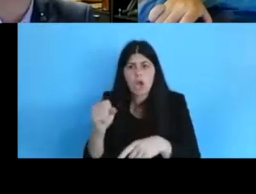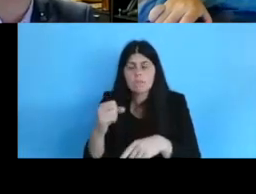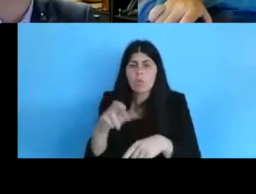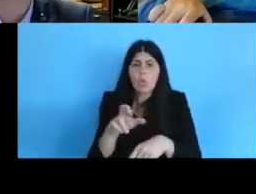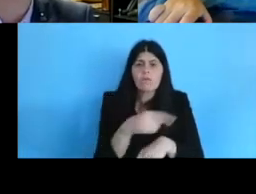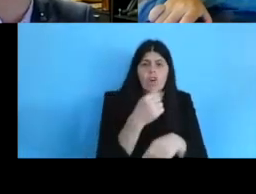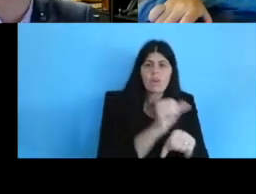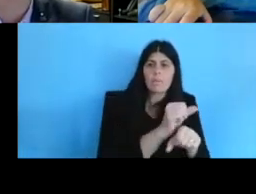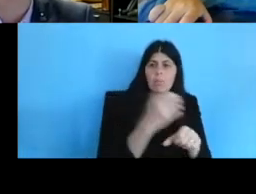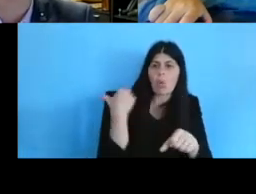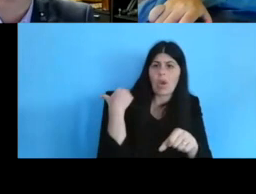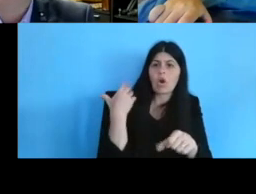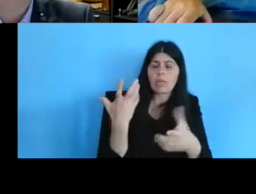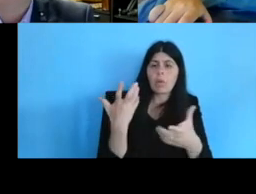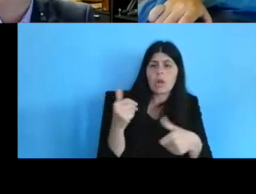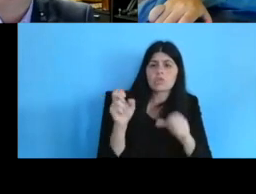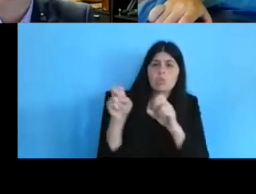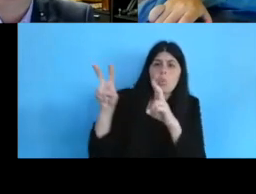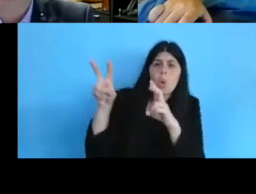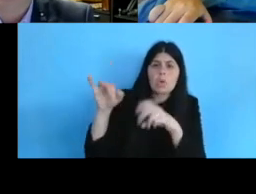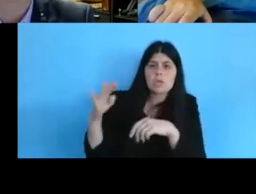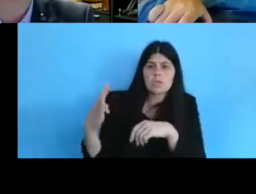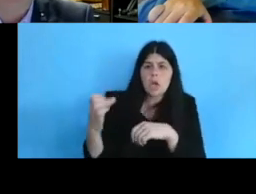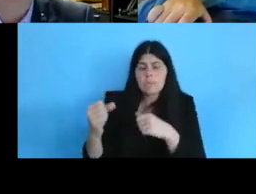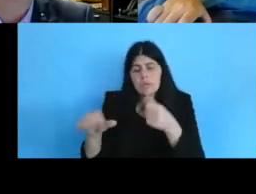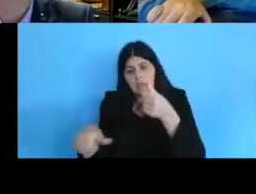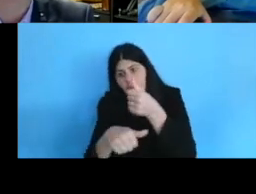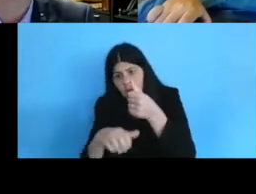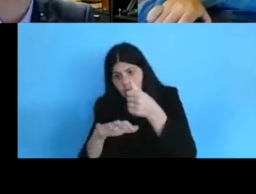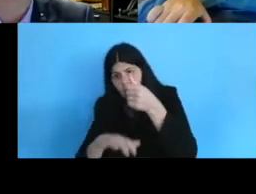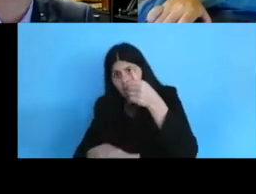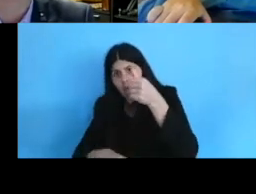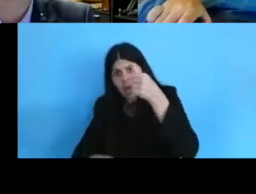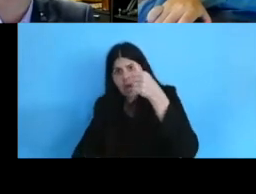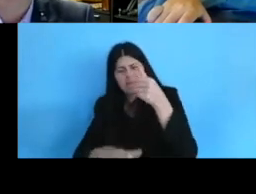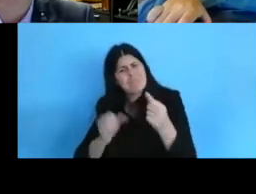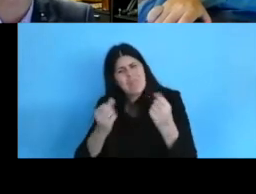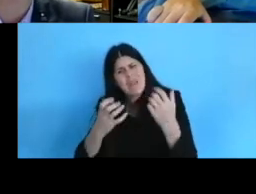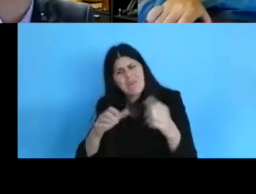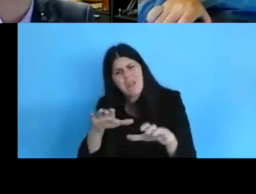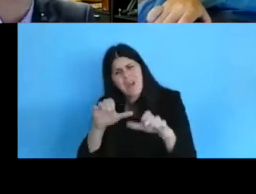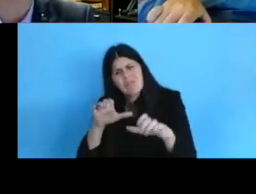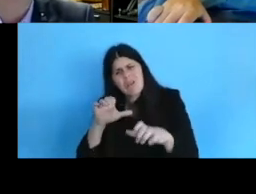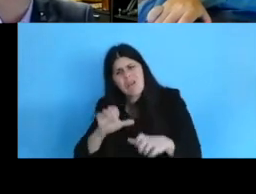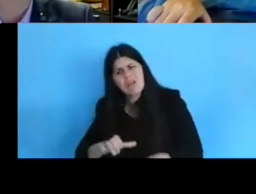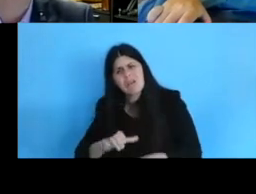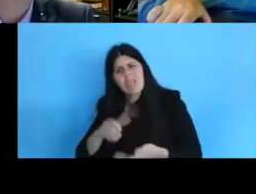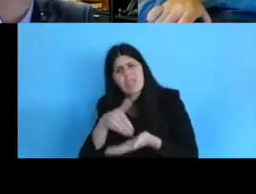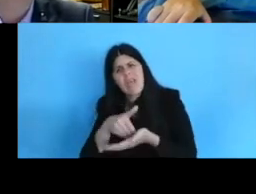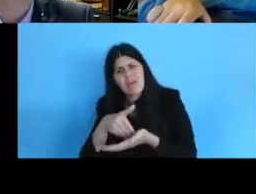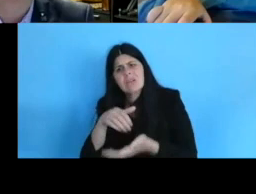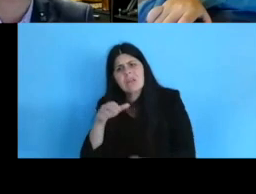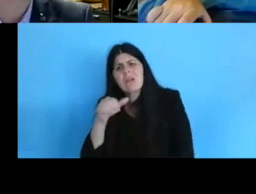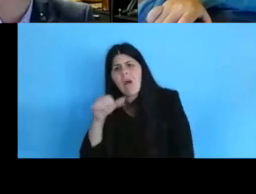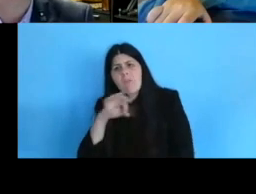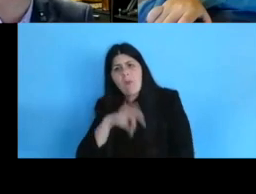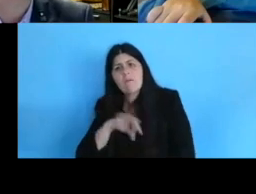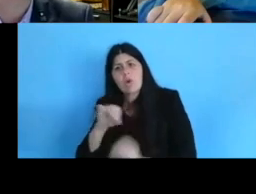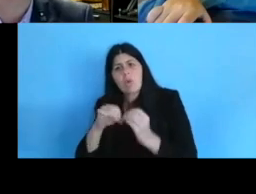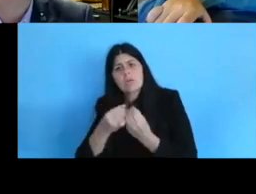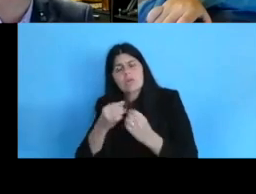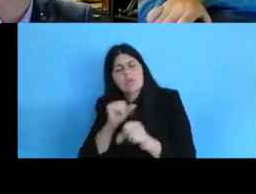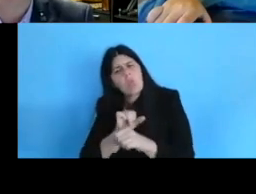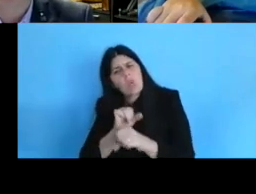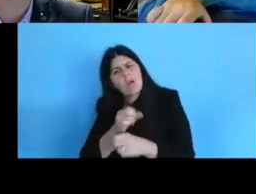If you go underneath that, you've got hundreds and thousands of nonprofits and organizations that work hard every single day to